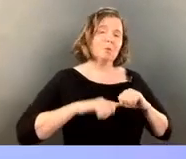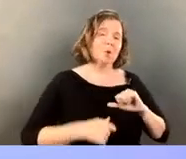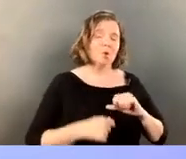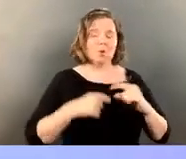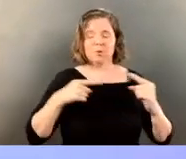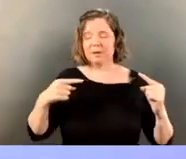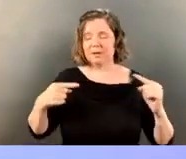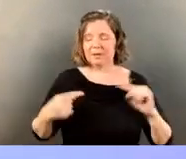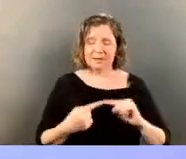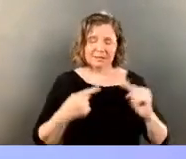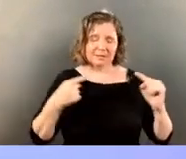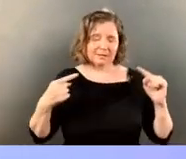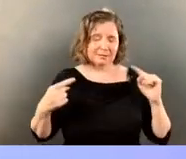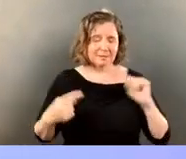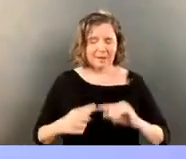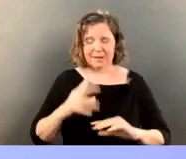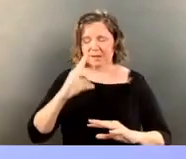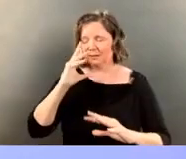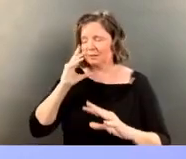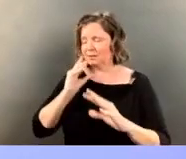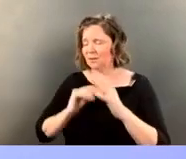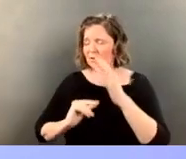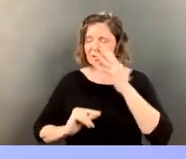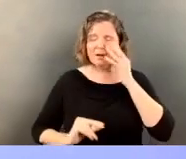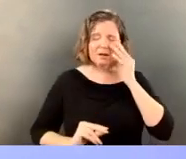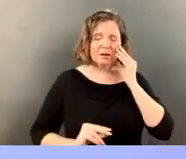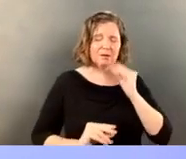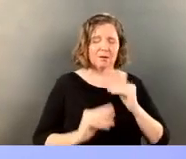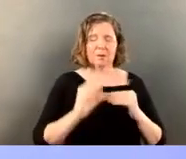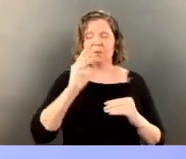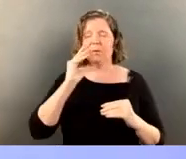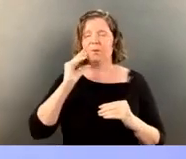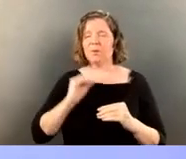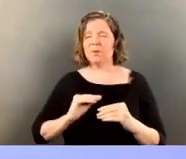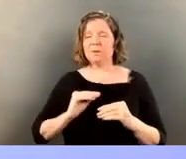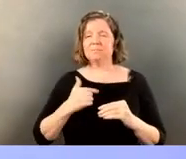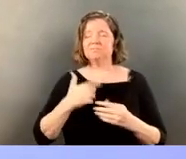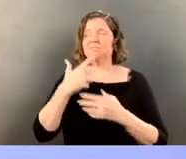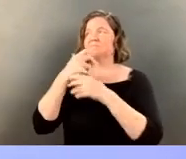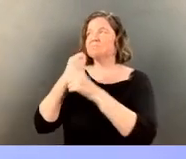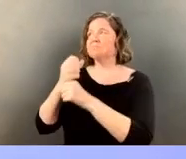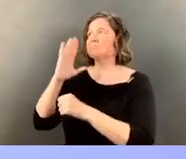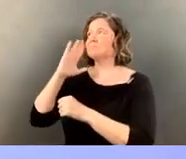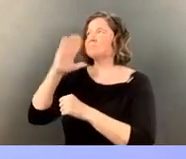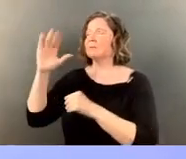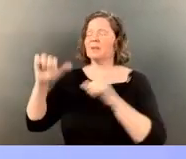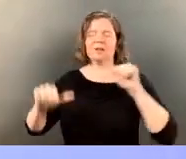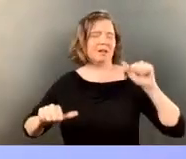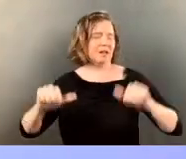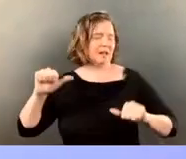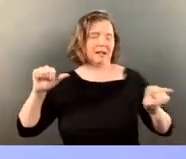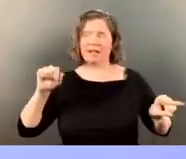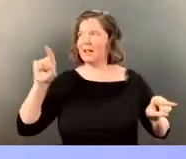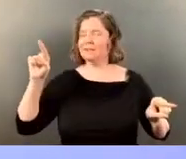when brokenness and pain is all I know, I won't